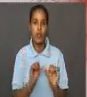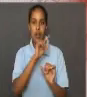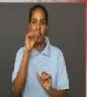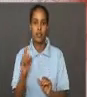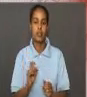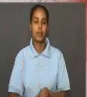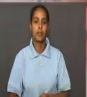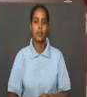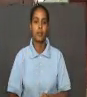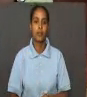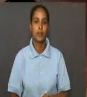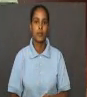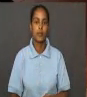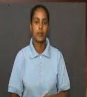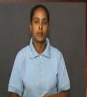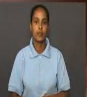non-spontaneous.